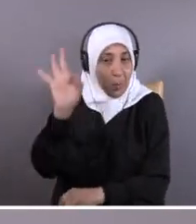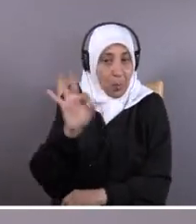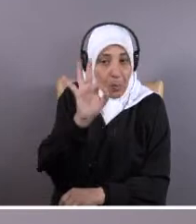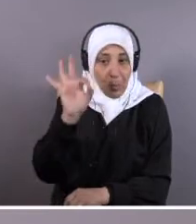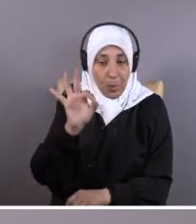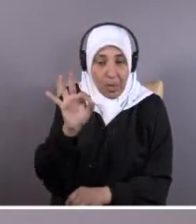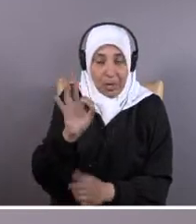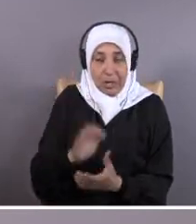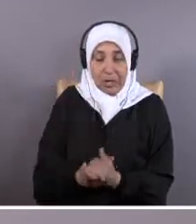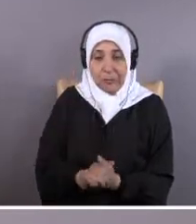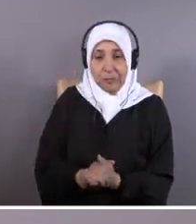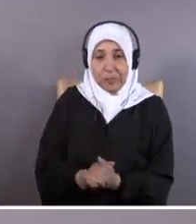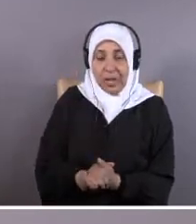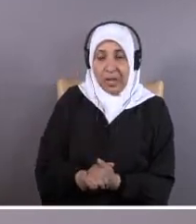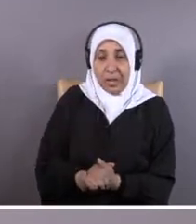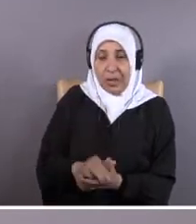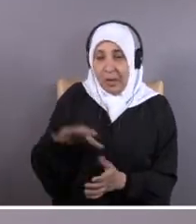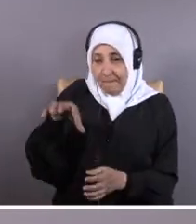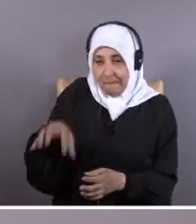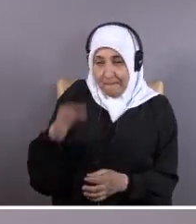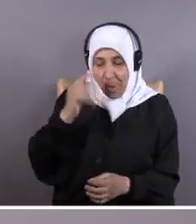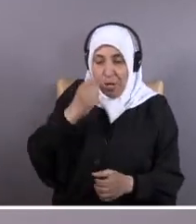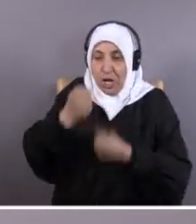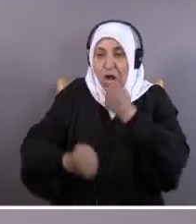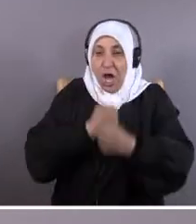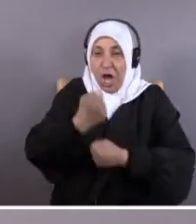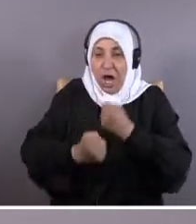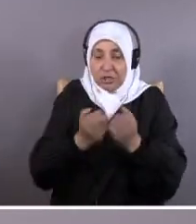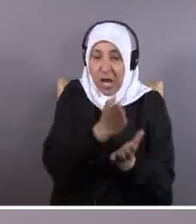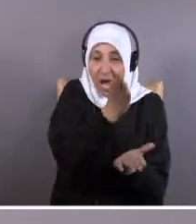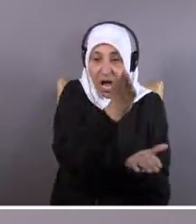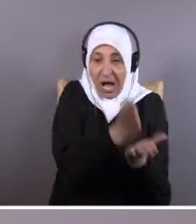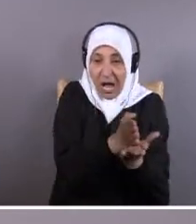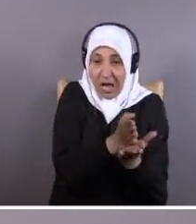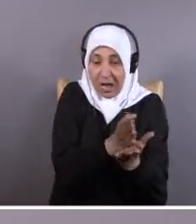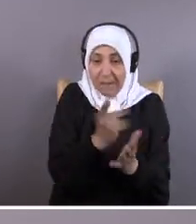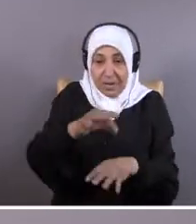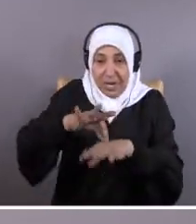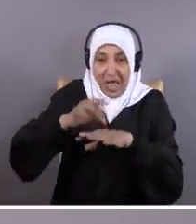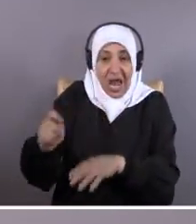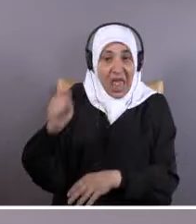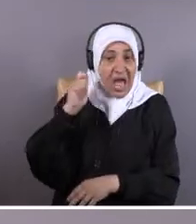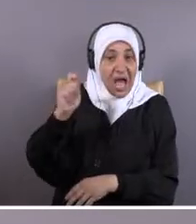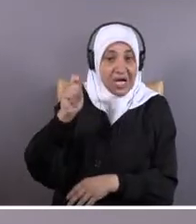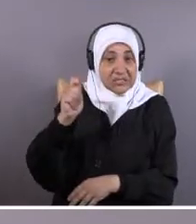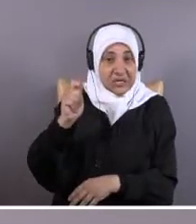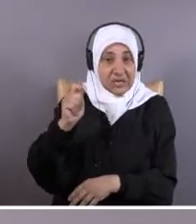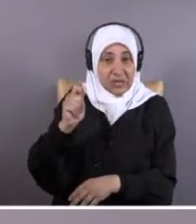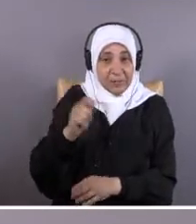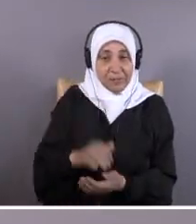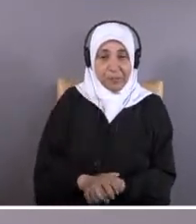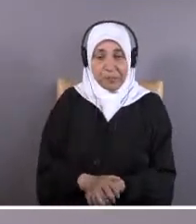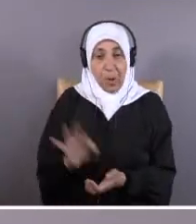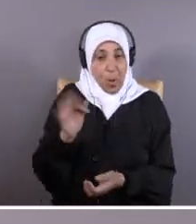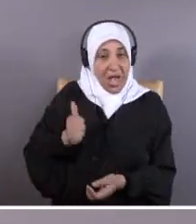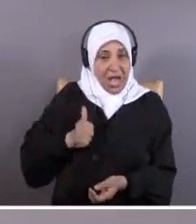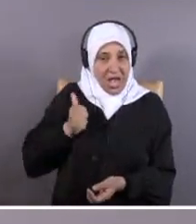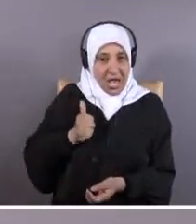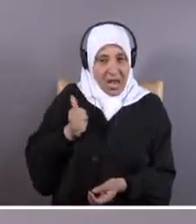longtime advocate for Indigenous and treaty rights in Canada, Elder François Paulette. Please join us on